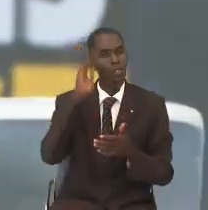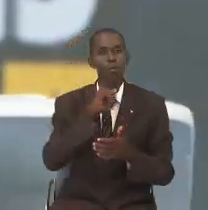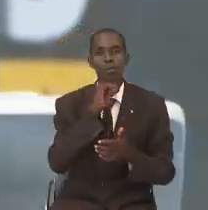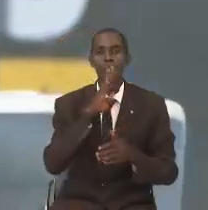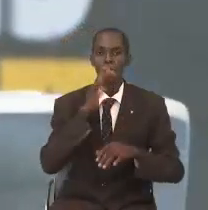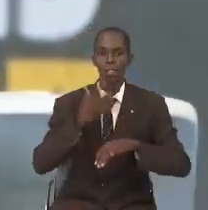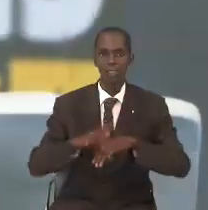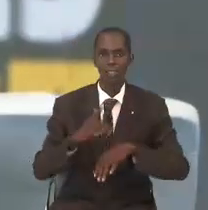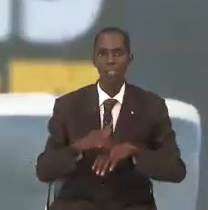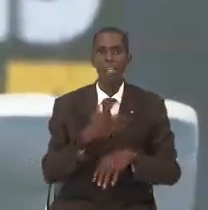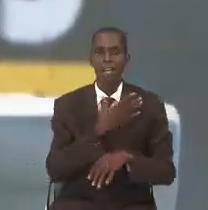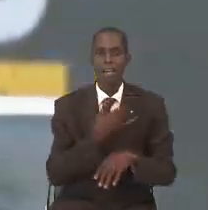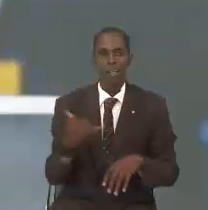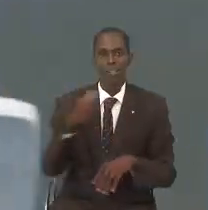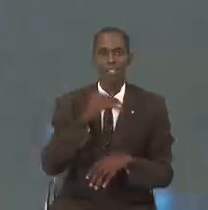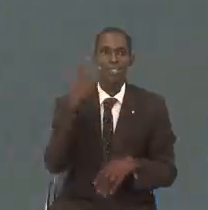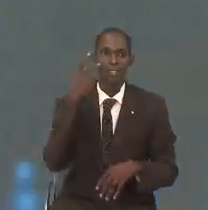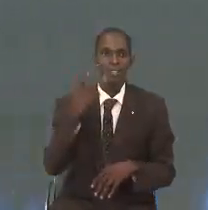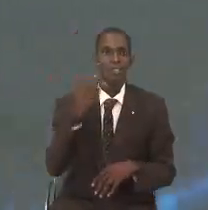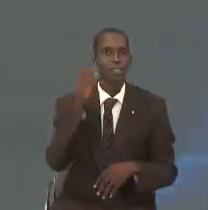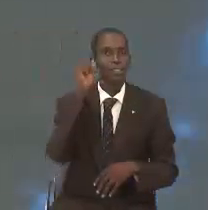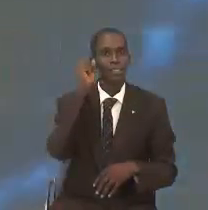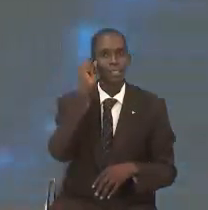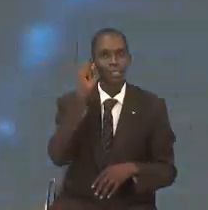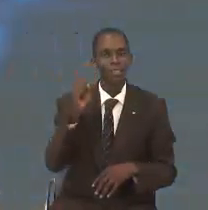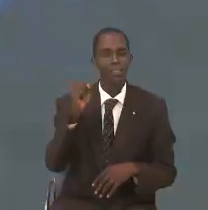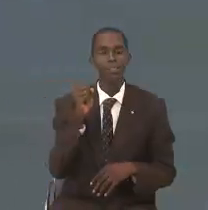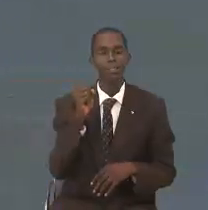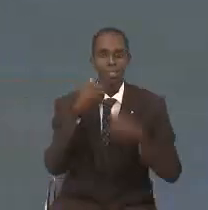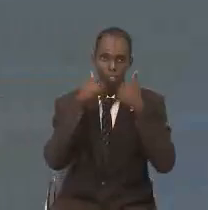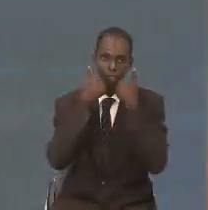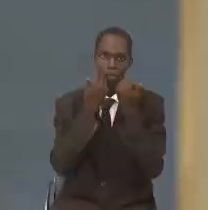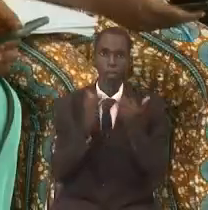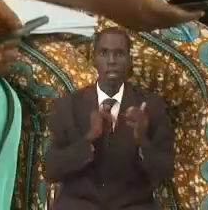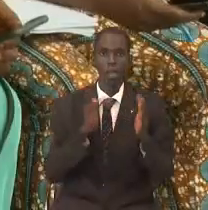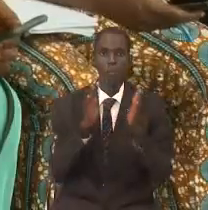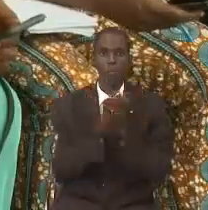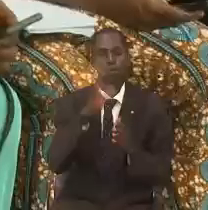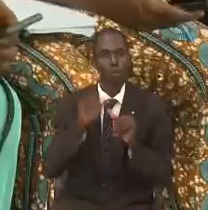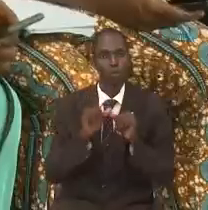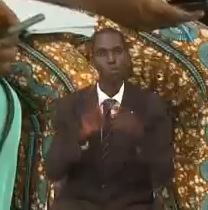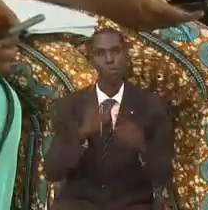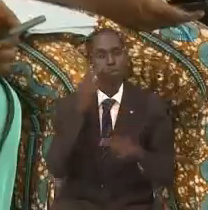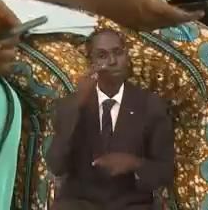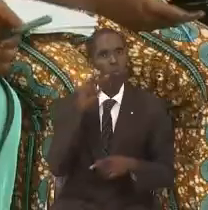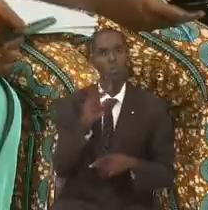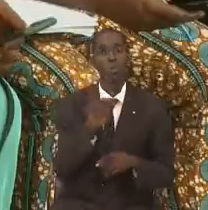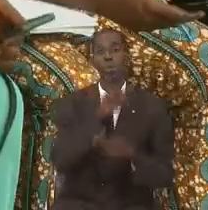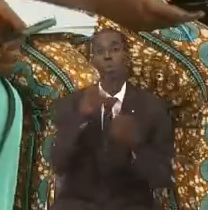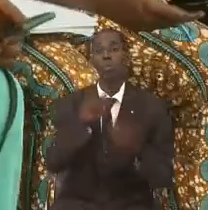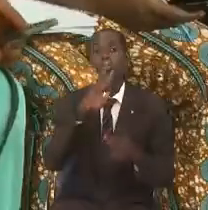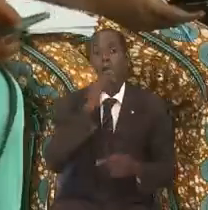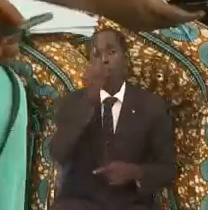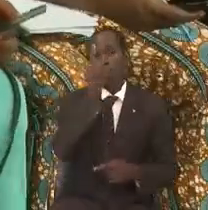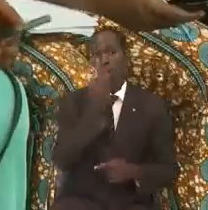see his shame. I pray you'll keep watching. When you're all alone by